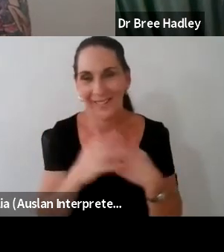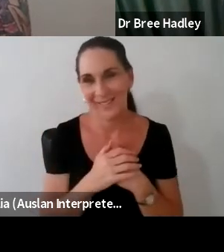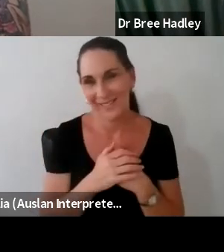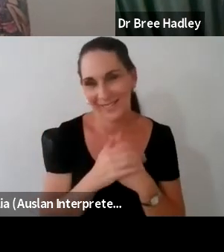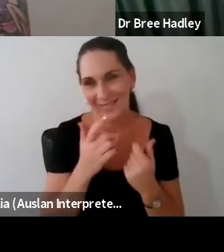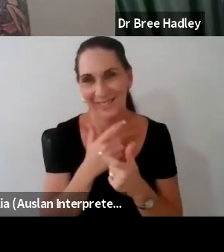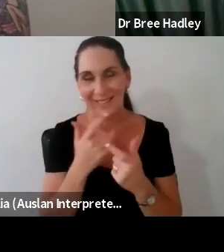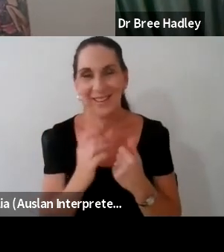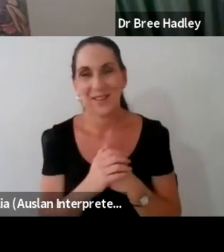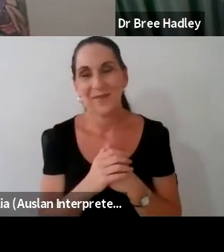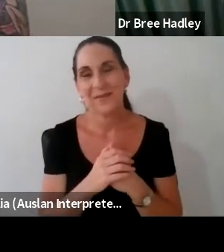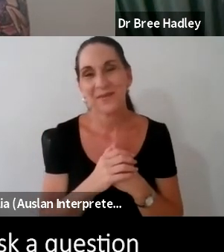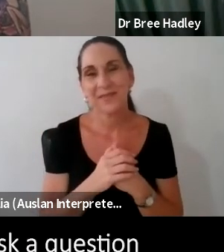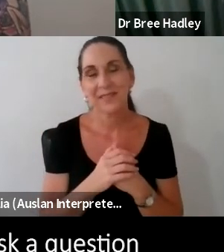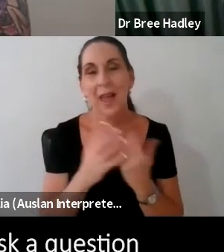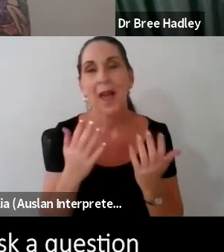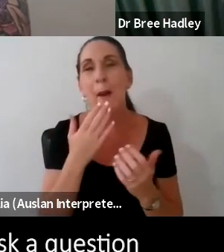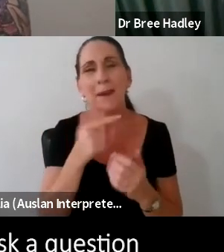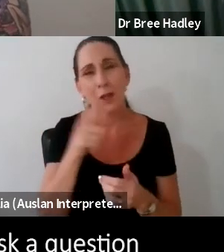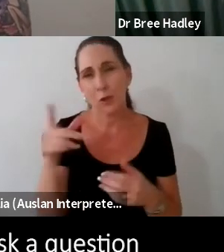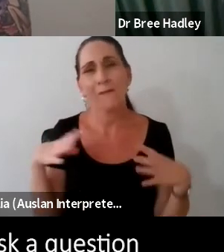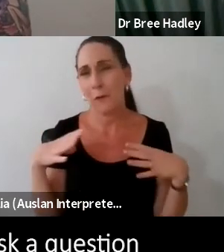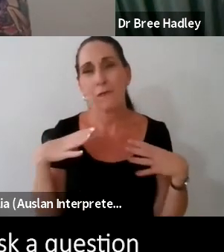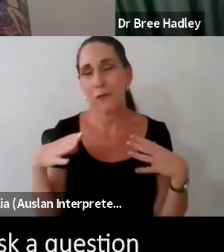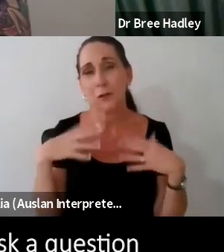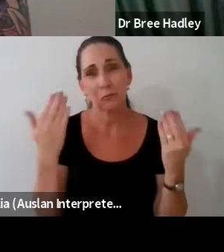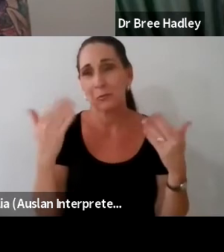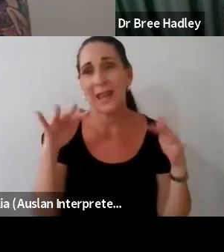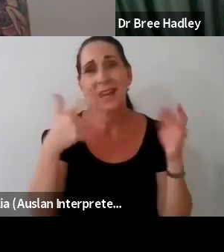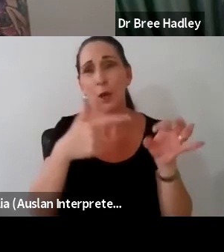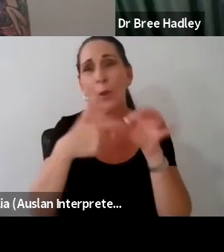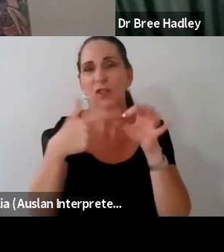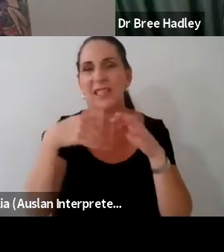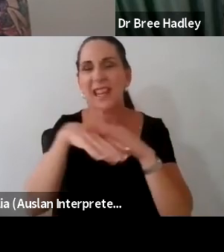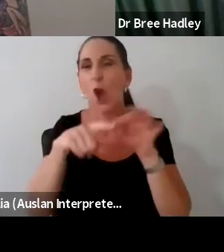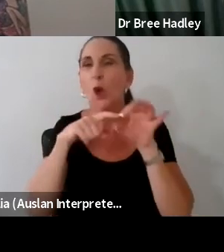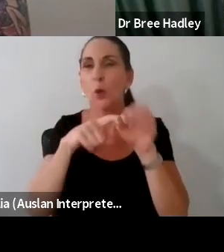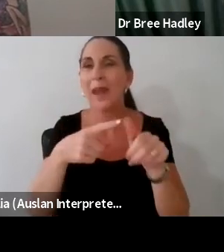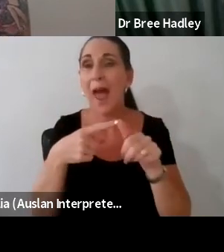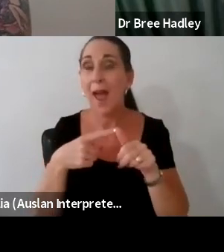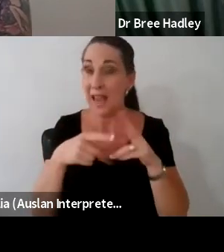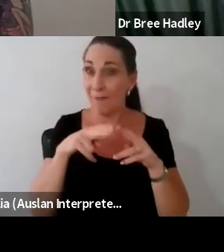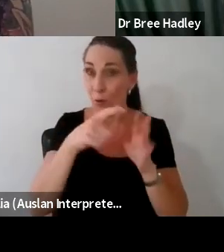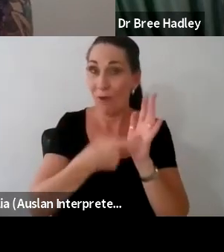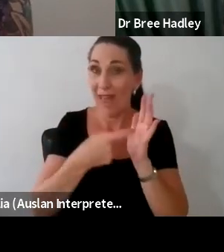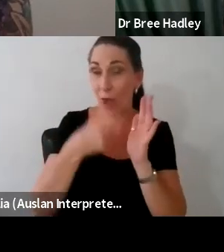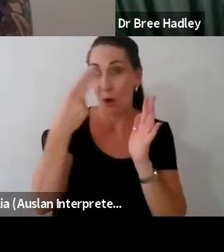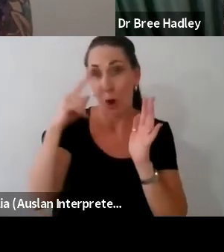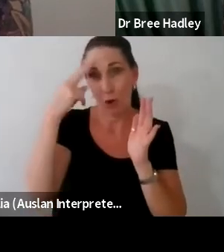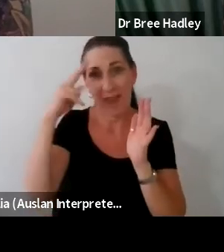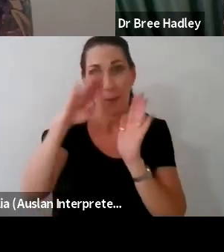don't. You please feel free to ask questions in the Q&A function. If you'd like to do it anonymously, that is the way to do